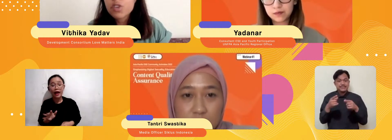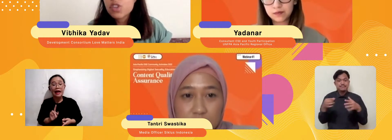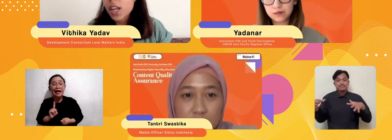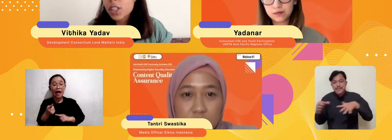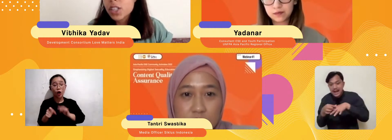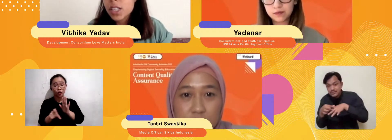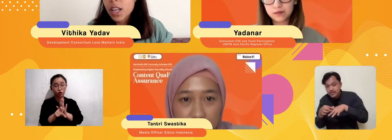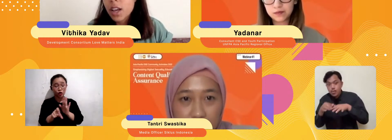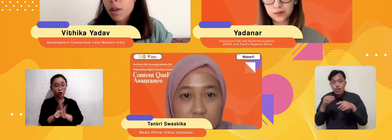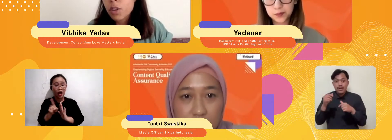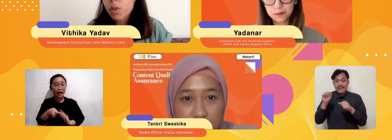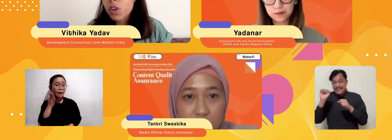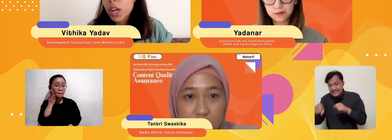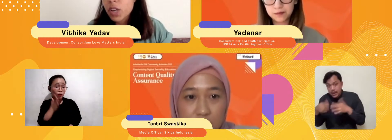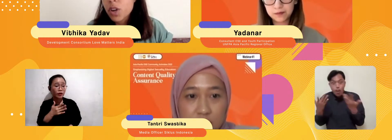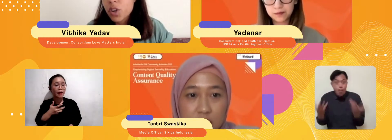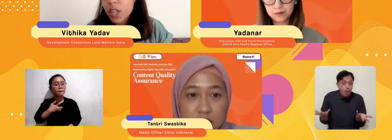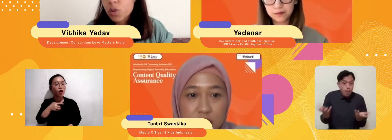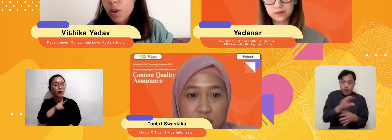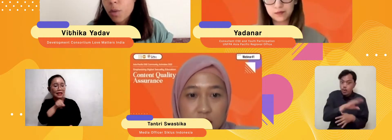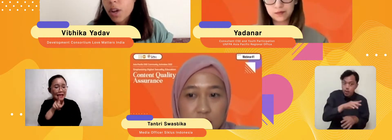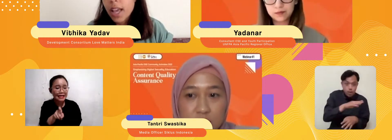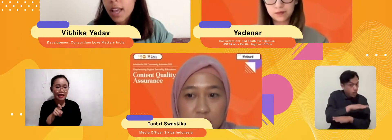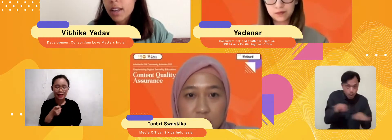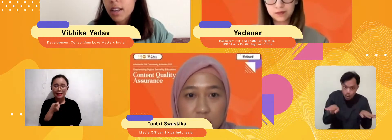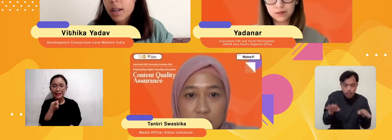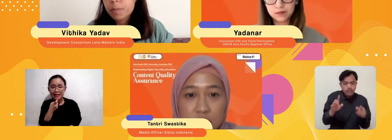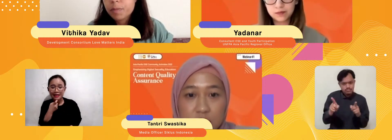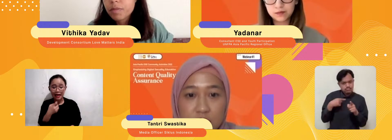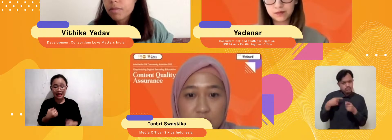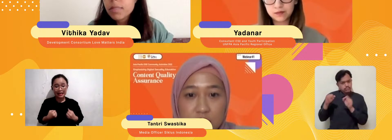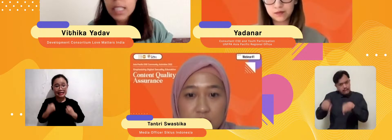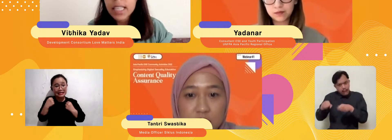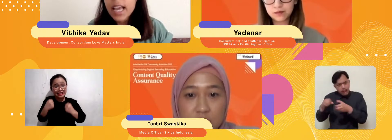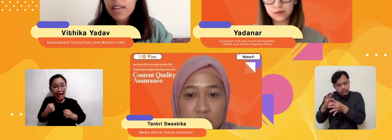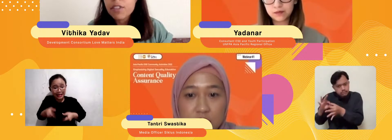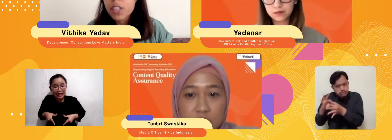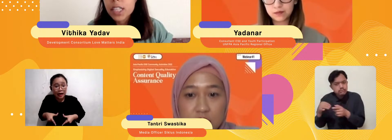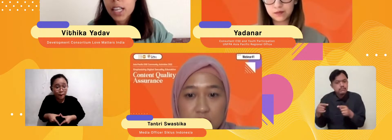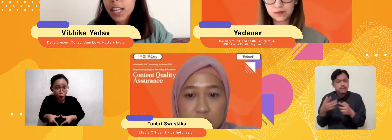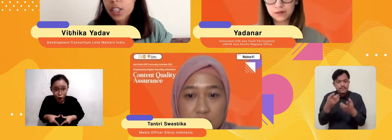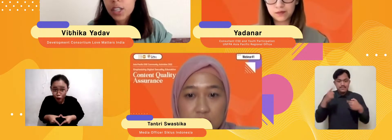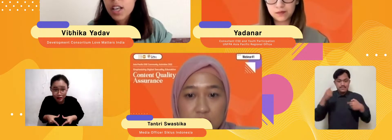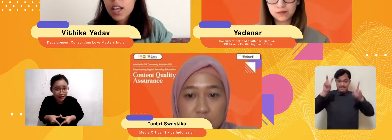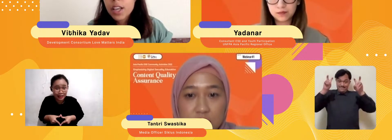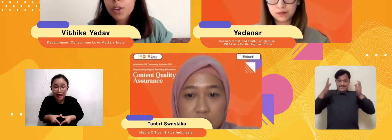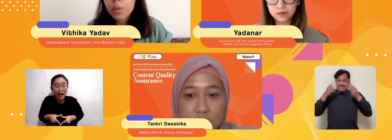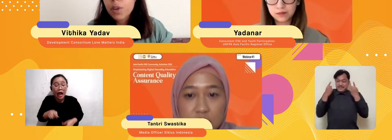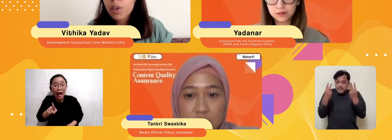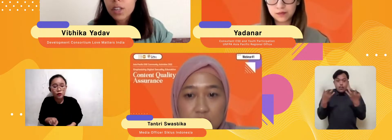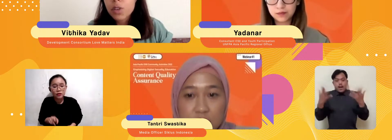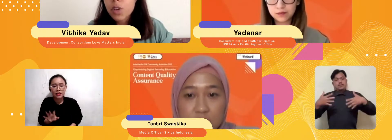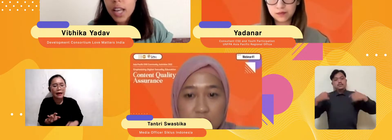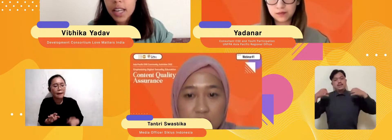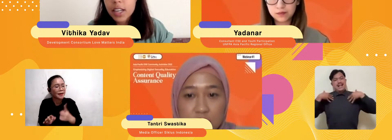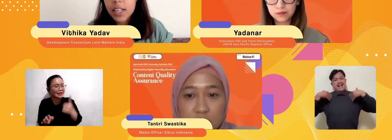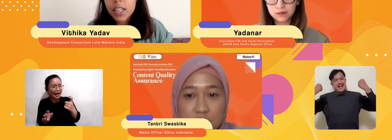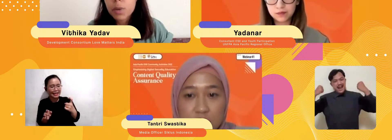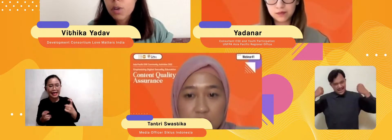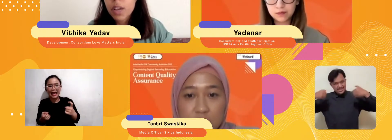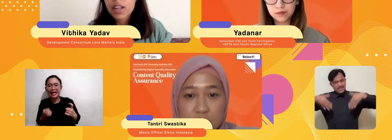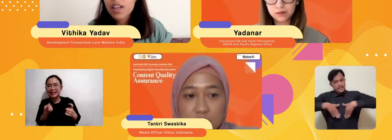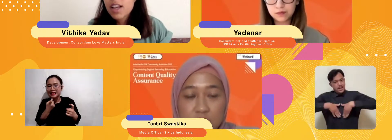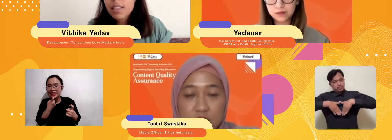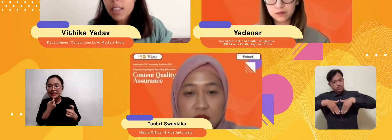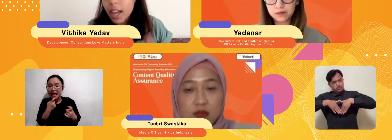lots of those challenges we're trying to address through our work. And and for data collection, we look at Google Analytics,